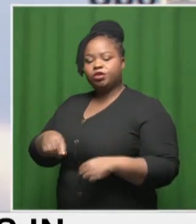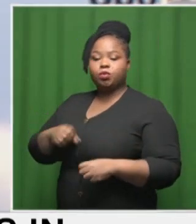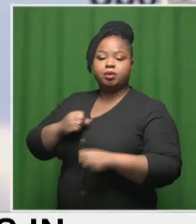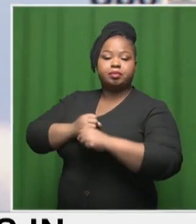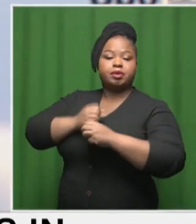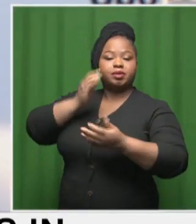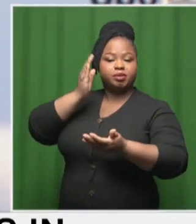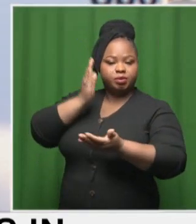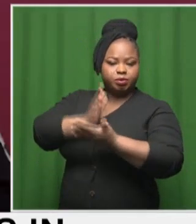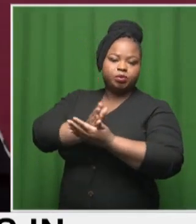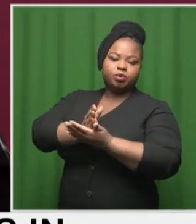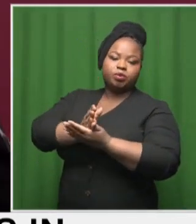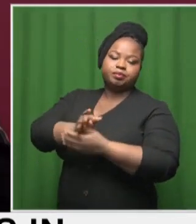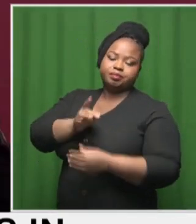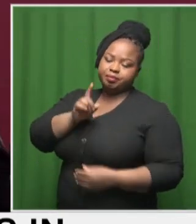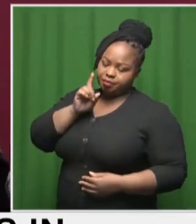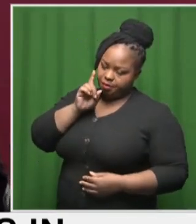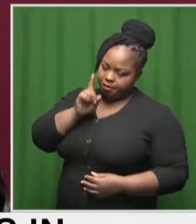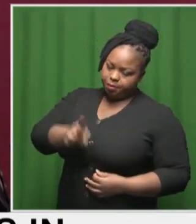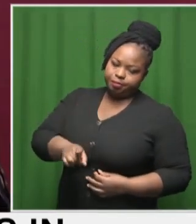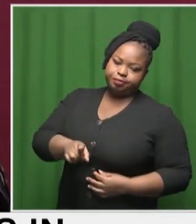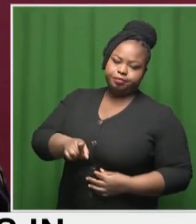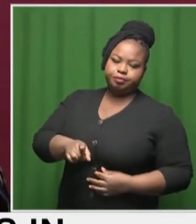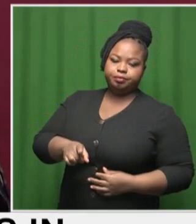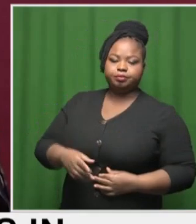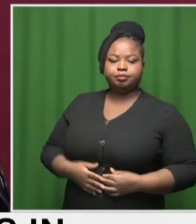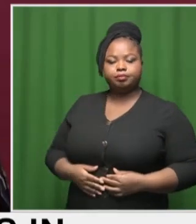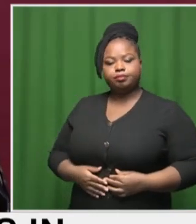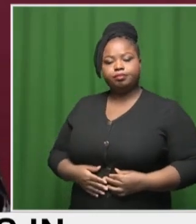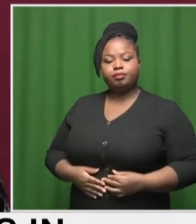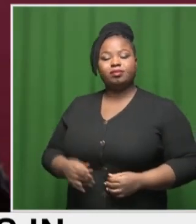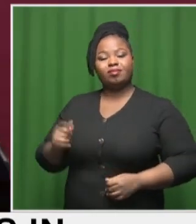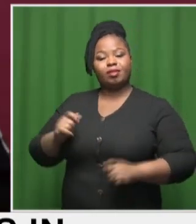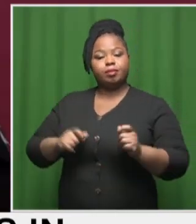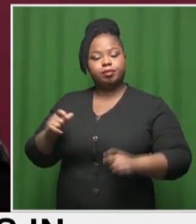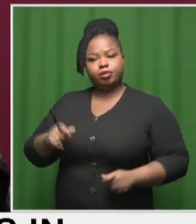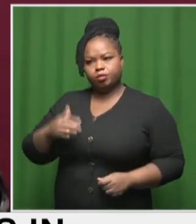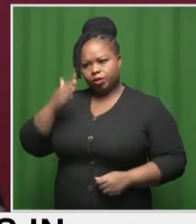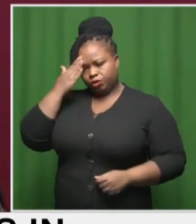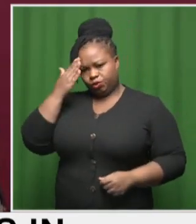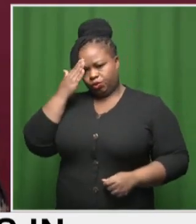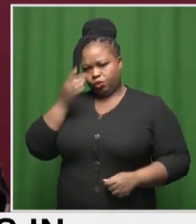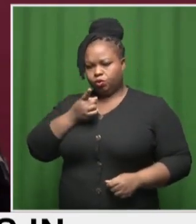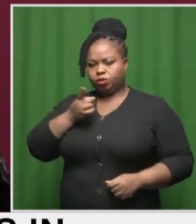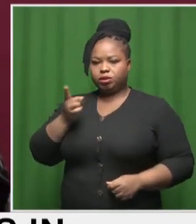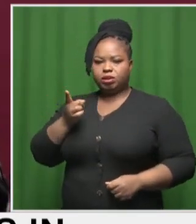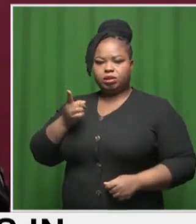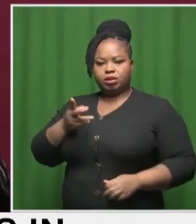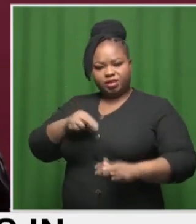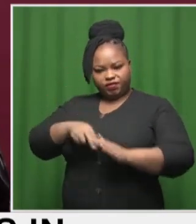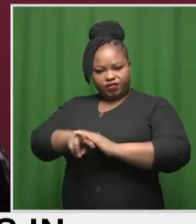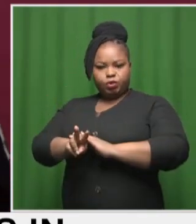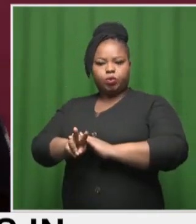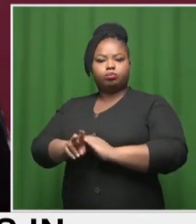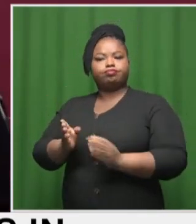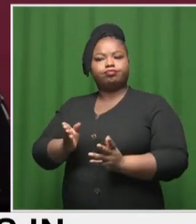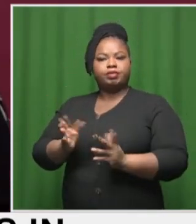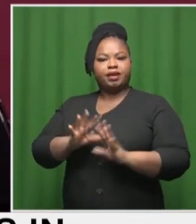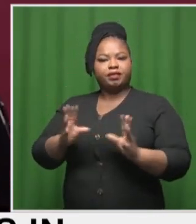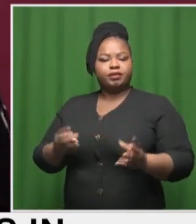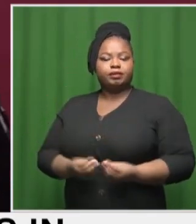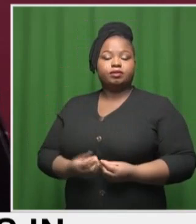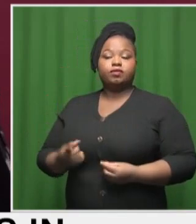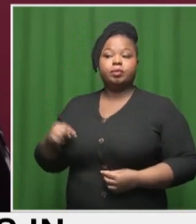that they actually make people to know, they video this, they make this. So for